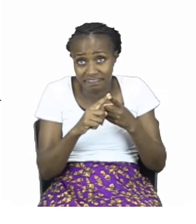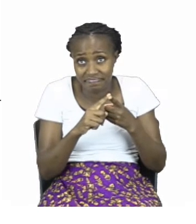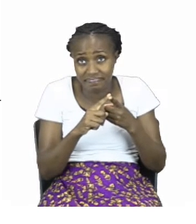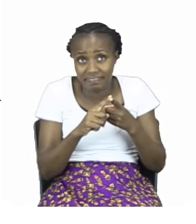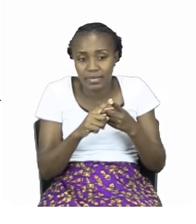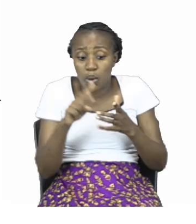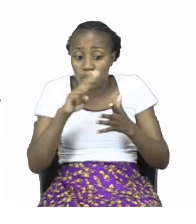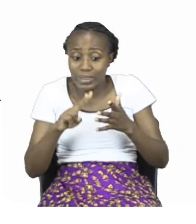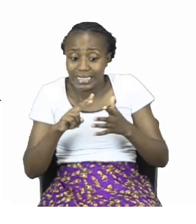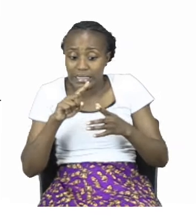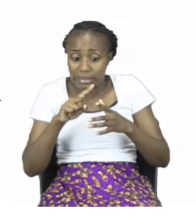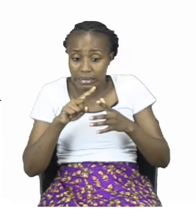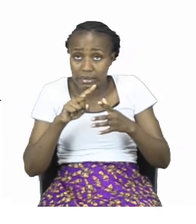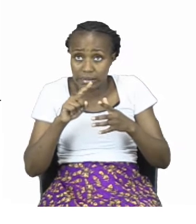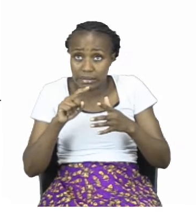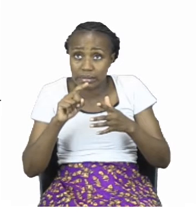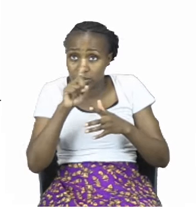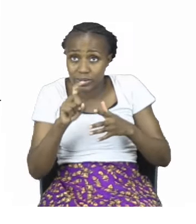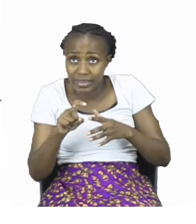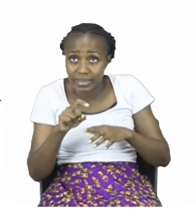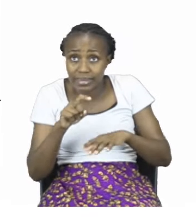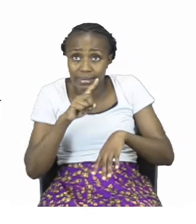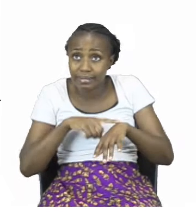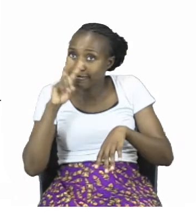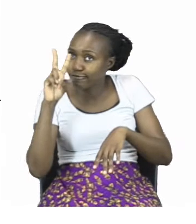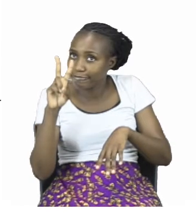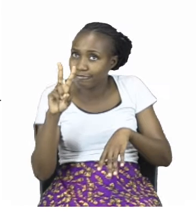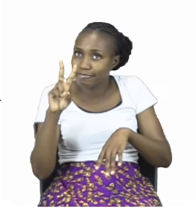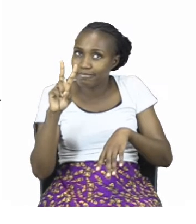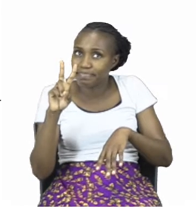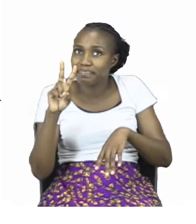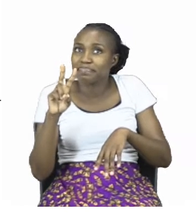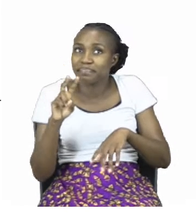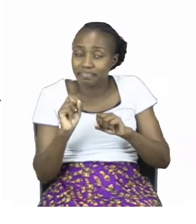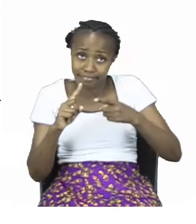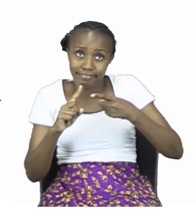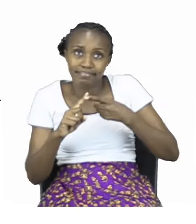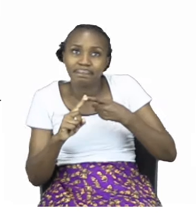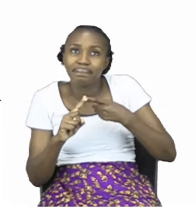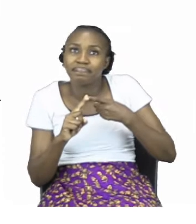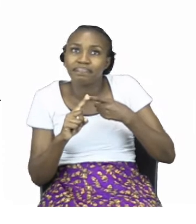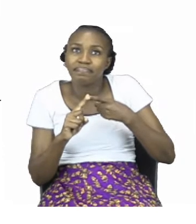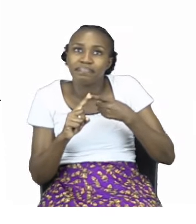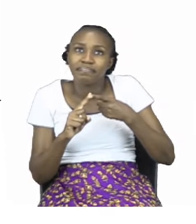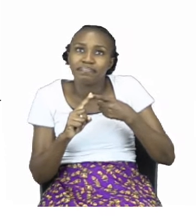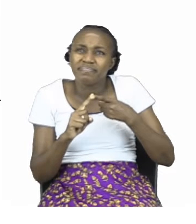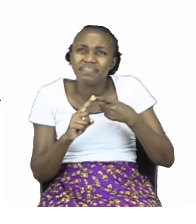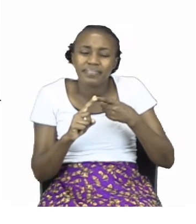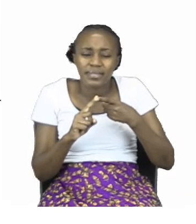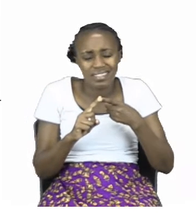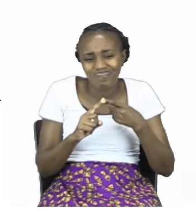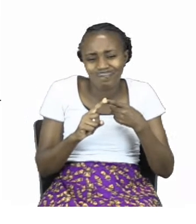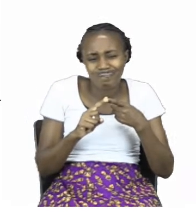them 2 times so that we can understand what is being asked. Number 1 says, what